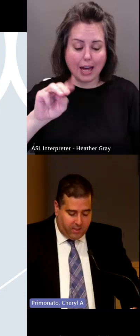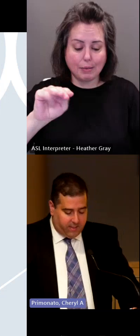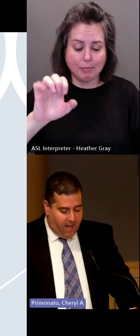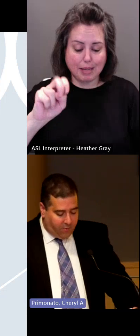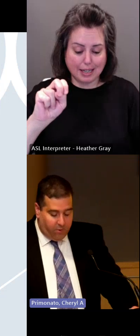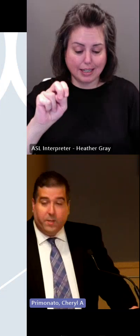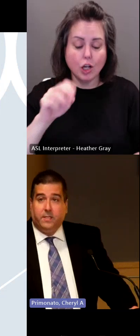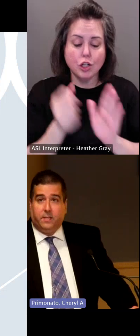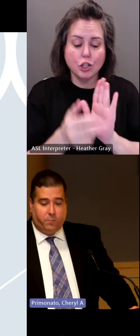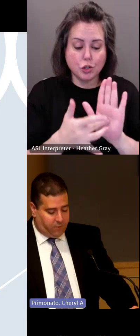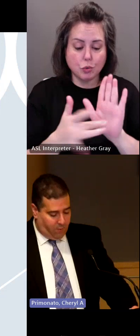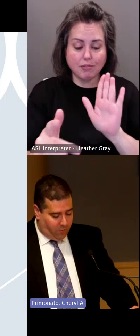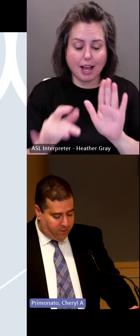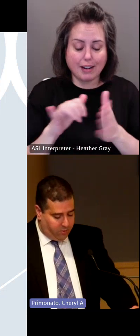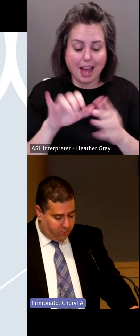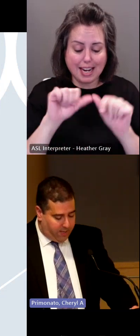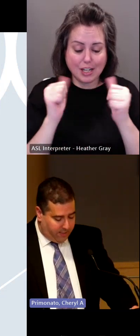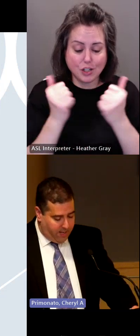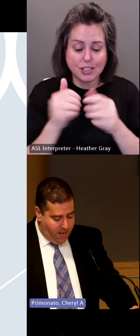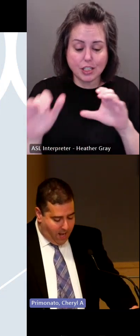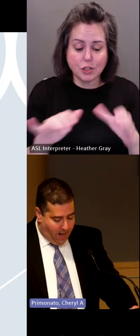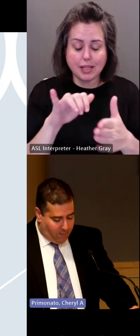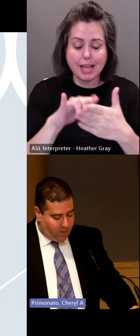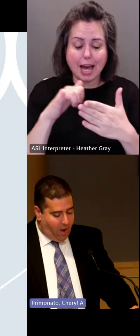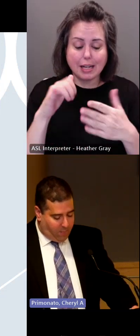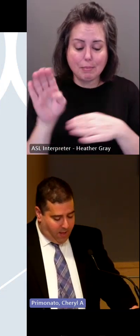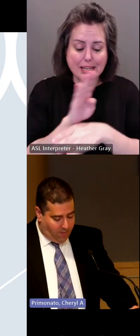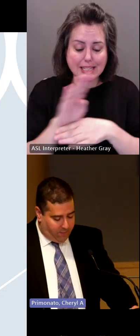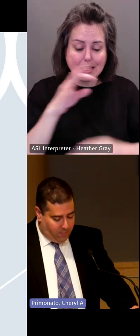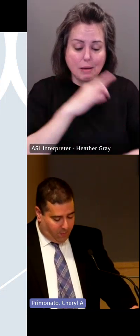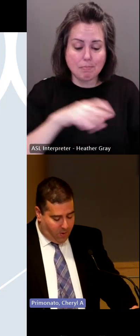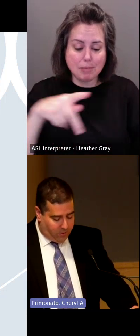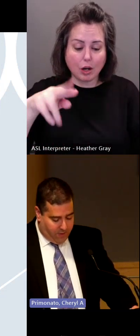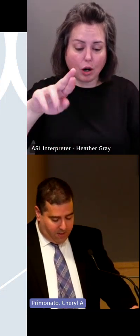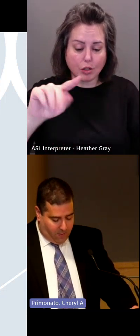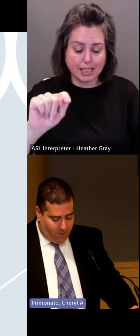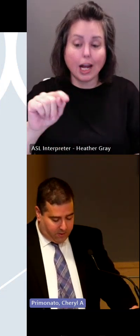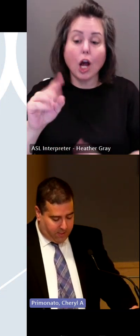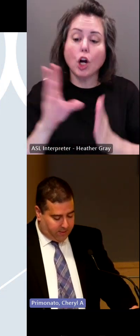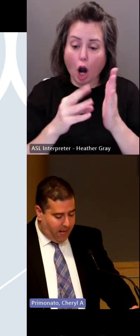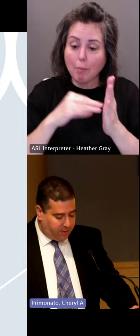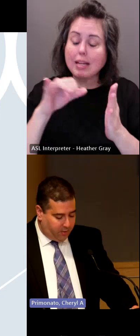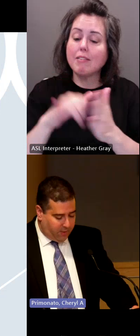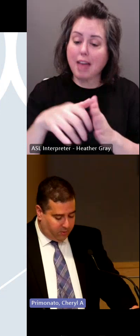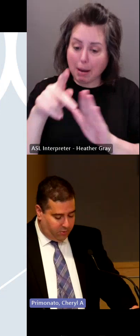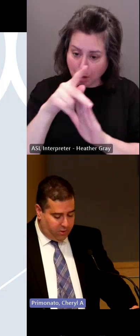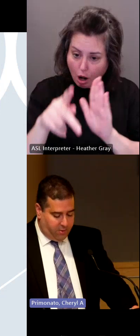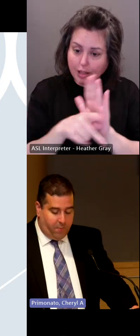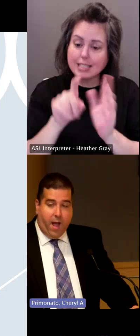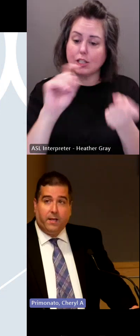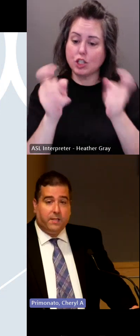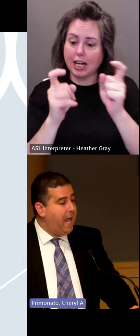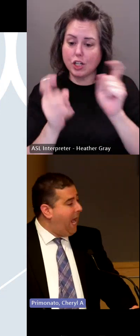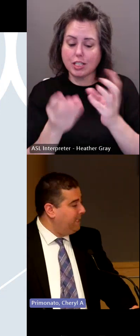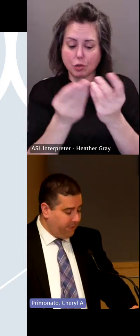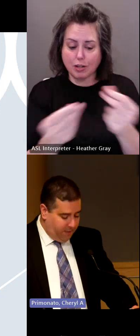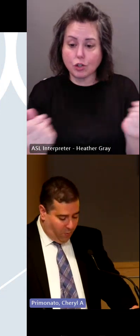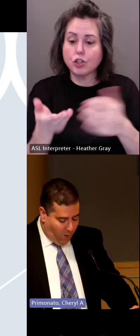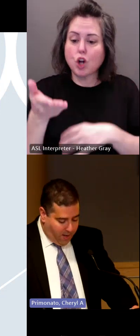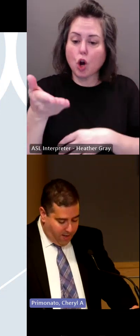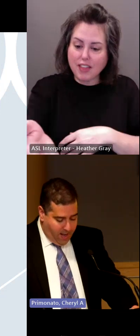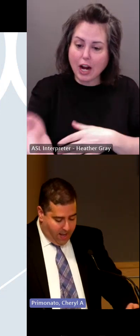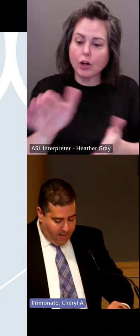the agency is now doing business as Pittsburgh Regional Transit. A copy of the proposed amended policy is attached to the resolution in your packets